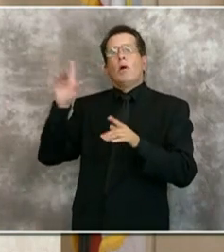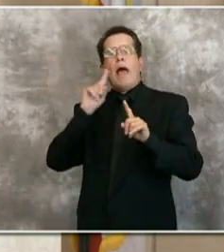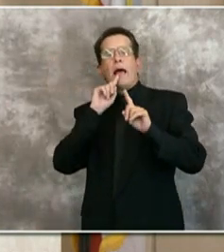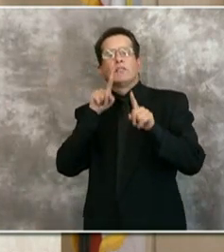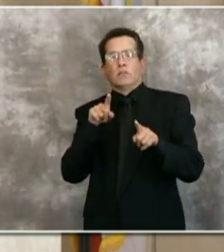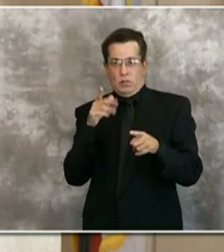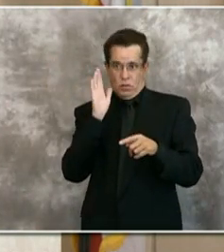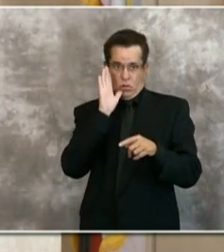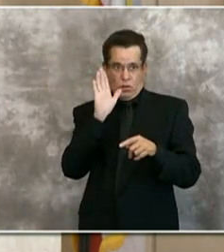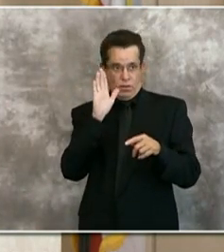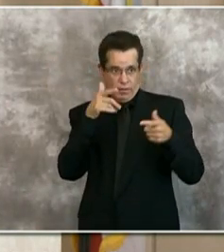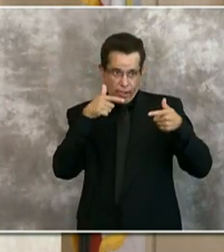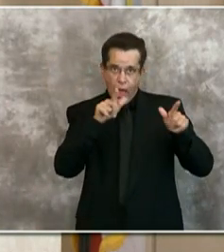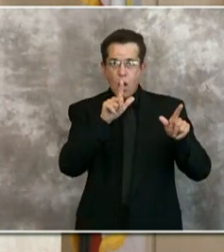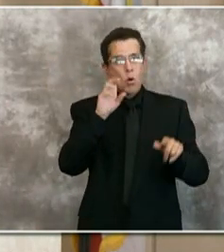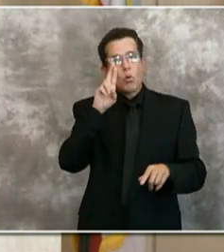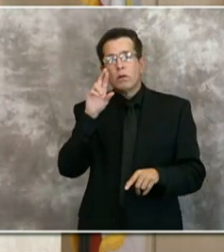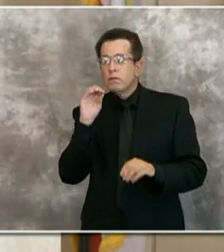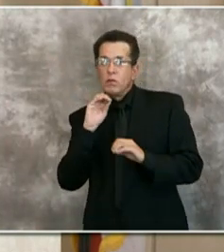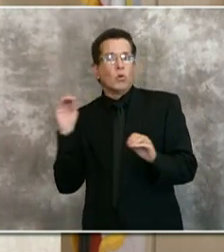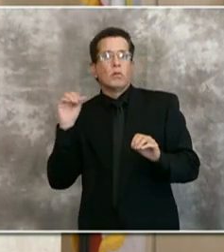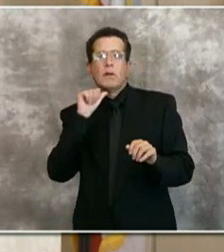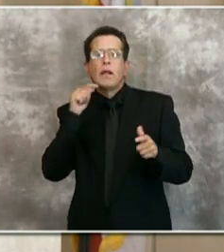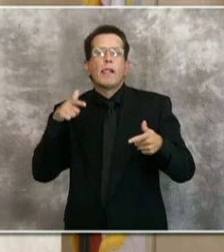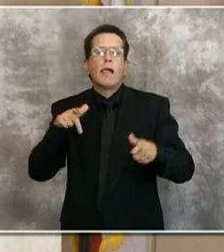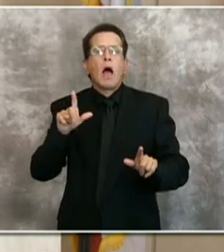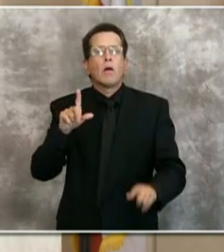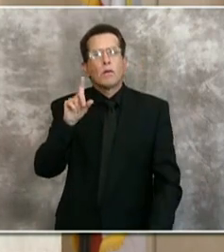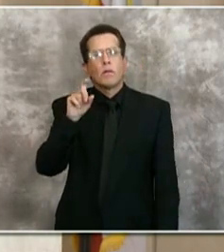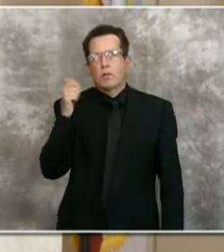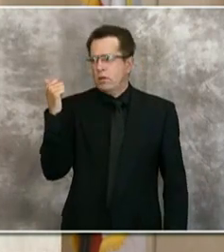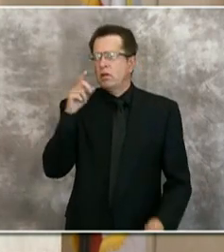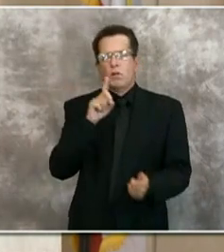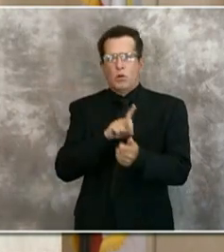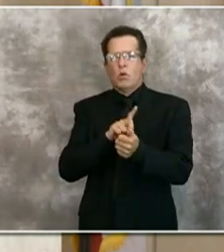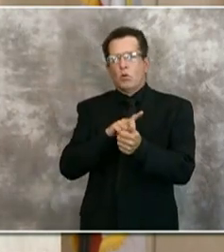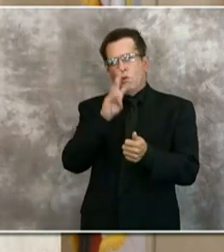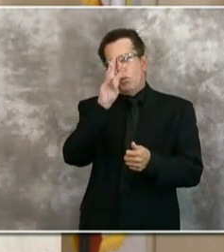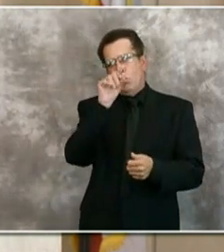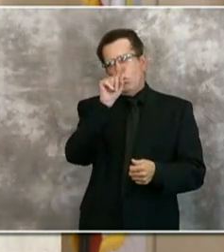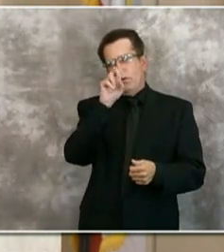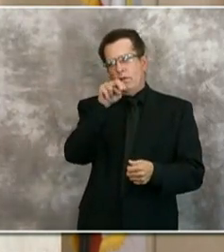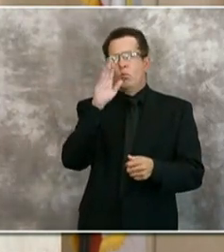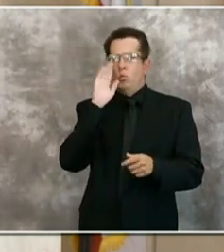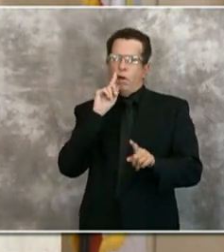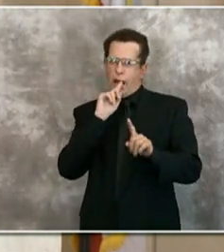Okay. I believe Dr. Wooten was going to speak first, and perhaps Supervisor Fletcher.